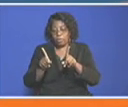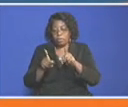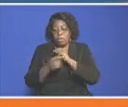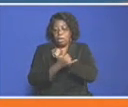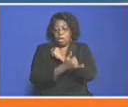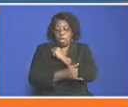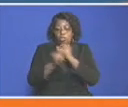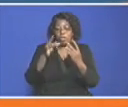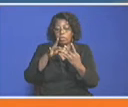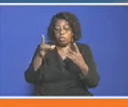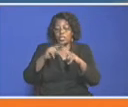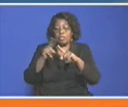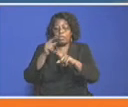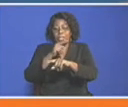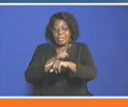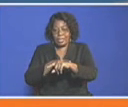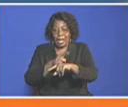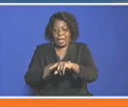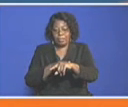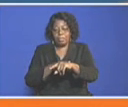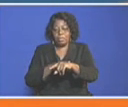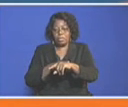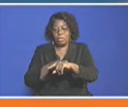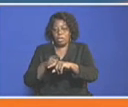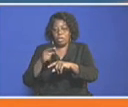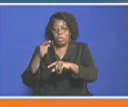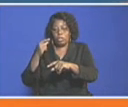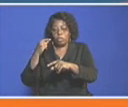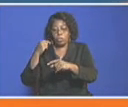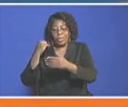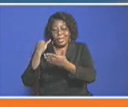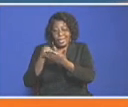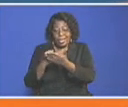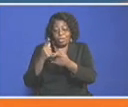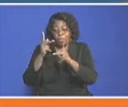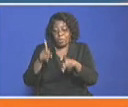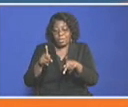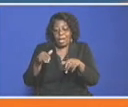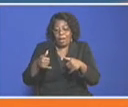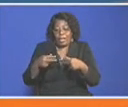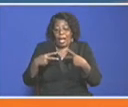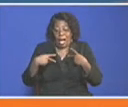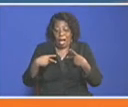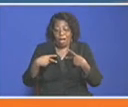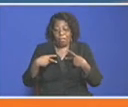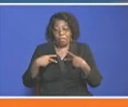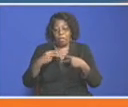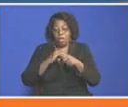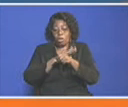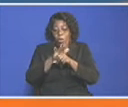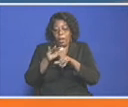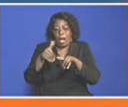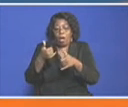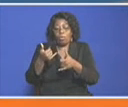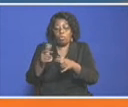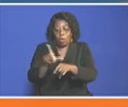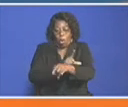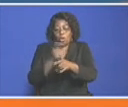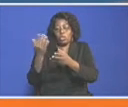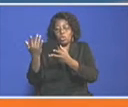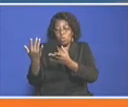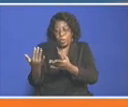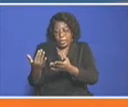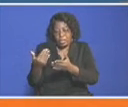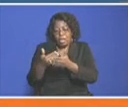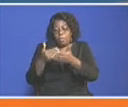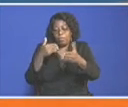different times to indicate to persons if they've had COVID, how long they would like them to wait until their vaccine. Because